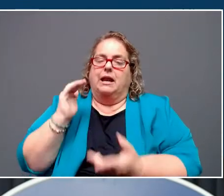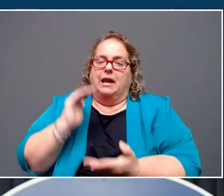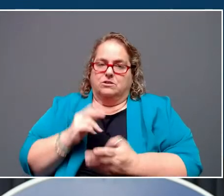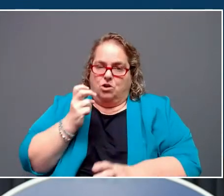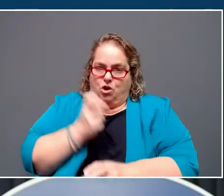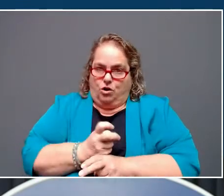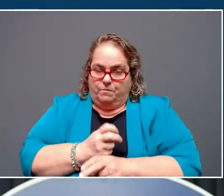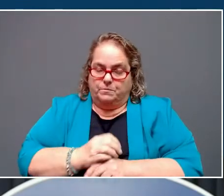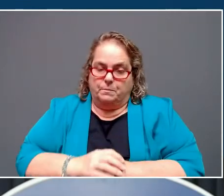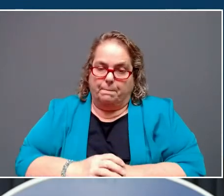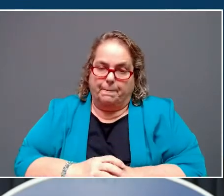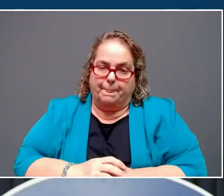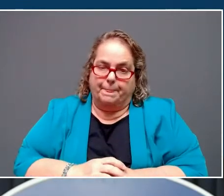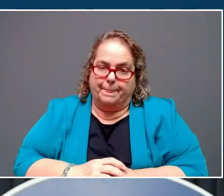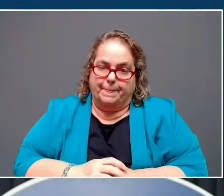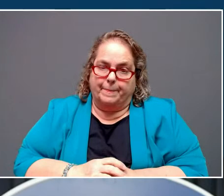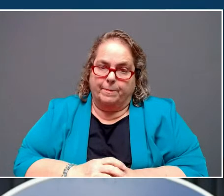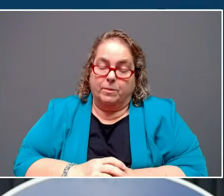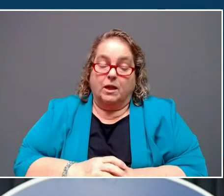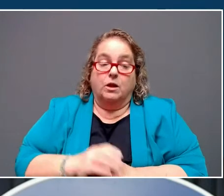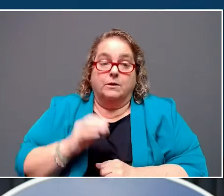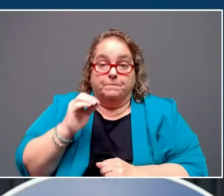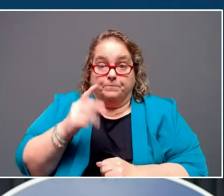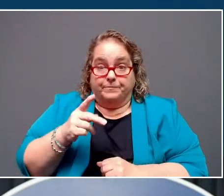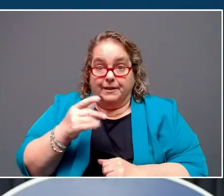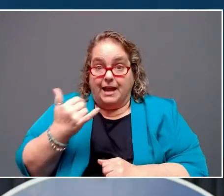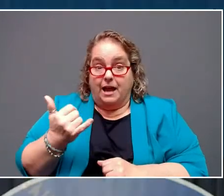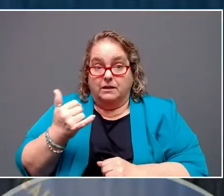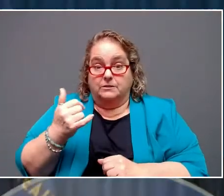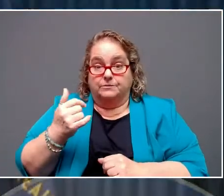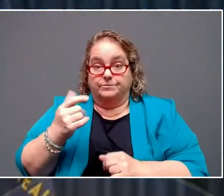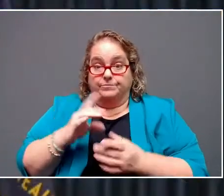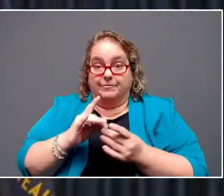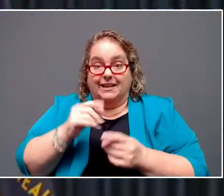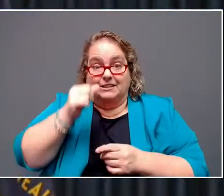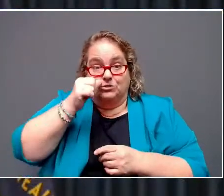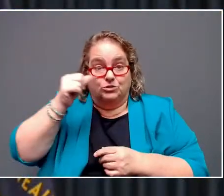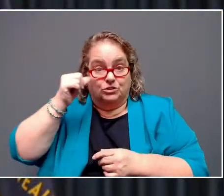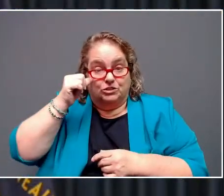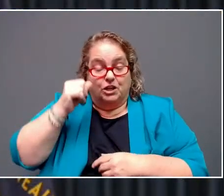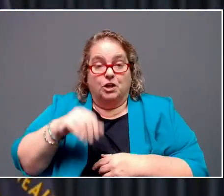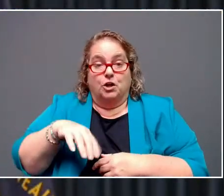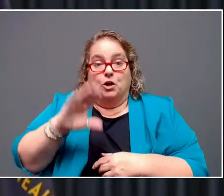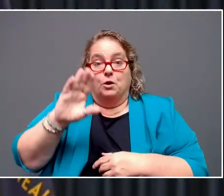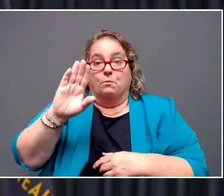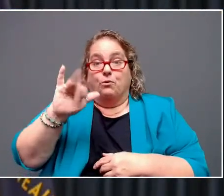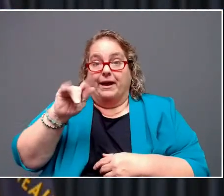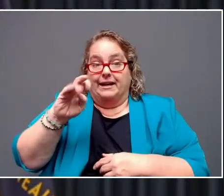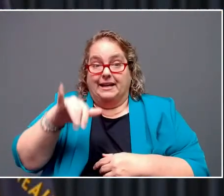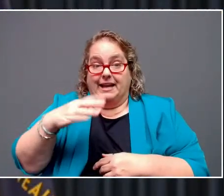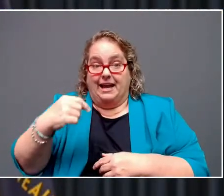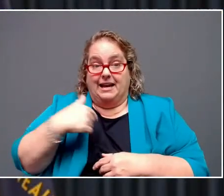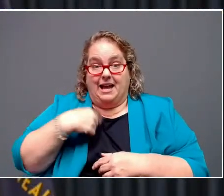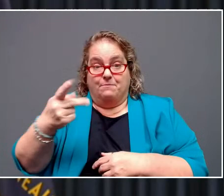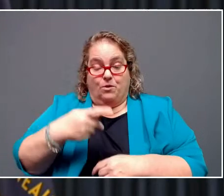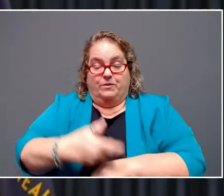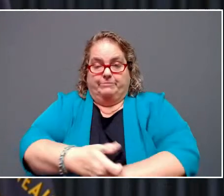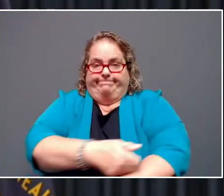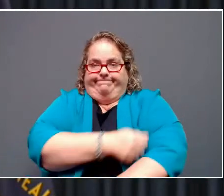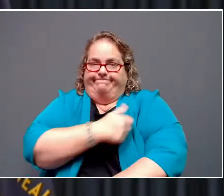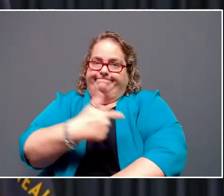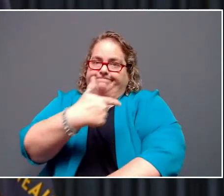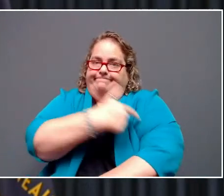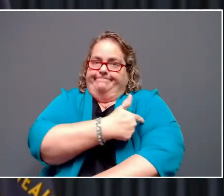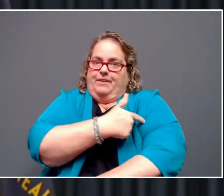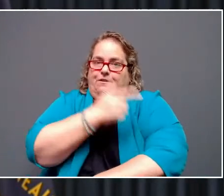as a recap on yesterday, Brittany and I rolled up our sleeves for the new COVID-19 booster. This booster adds protection